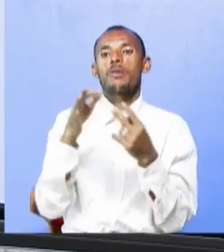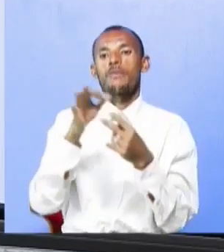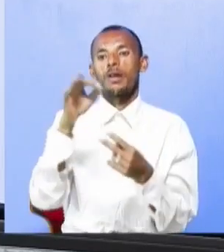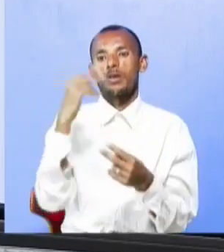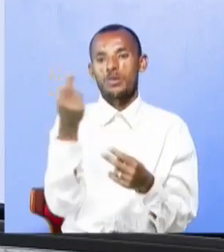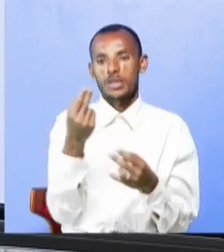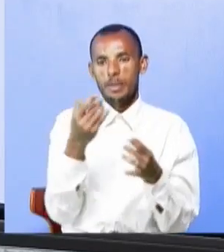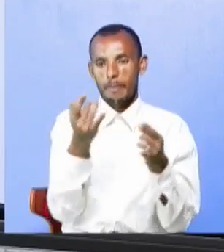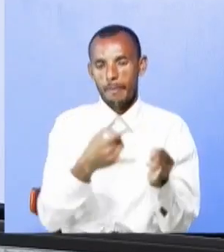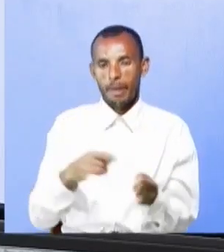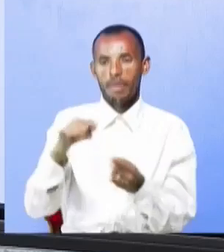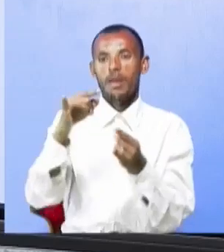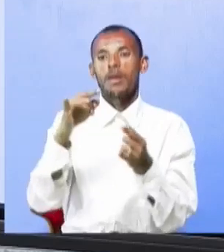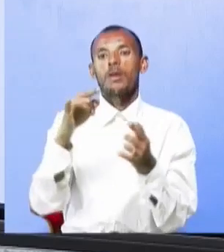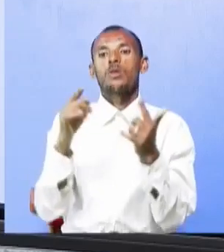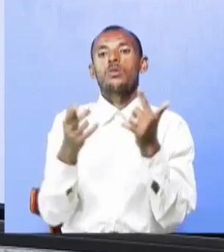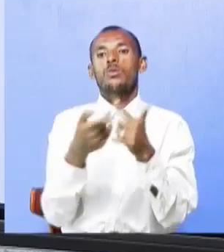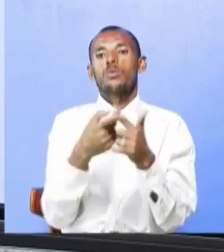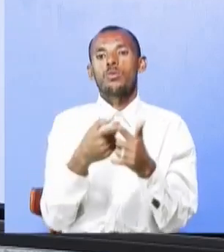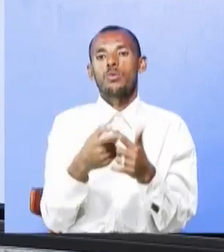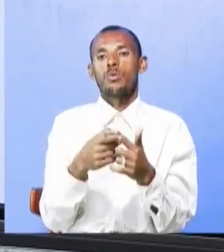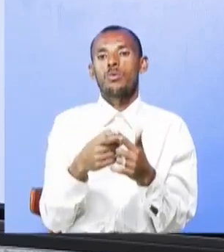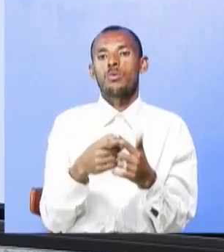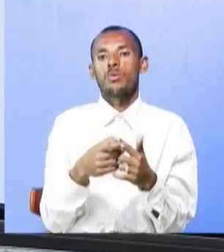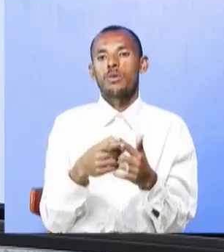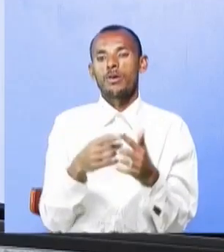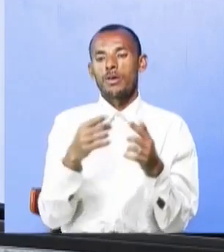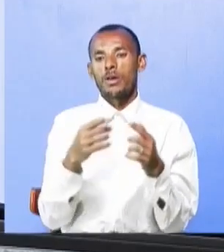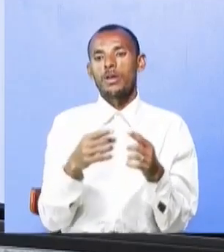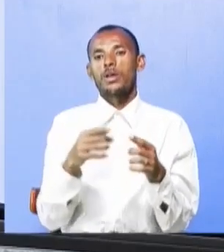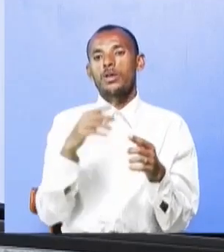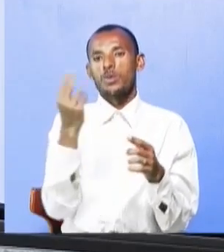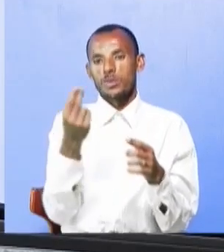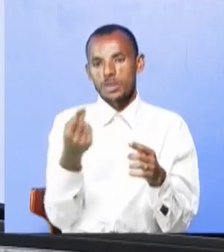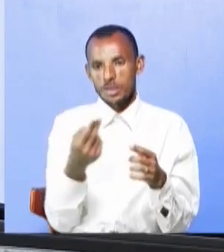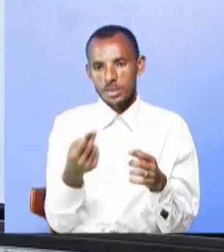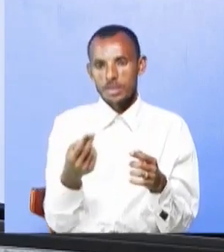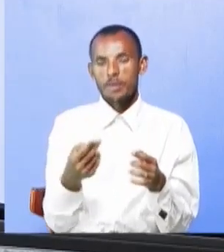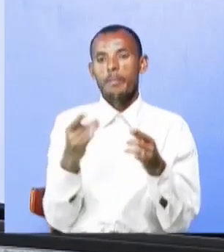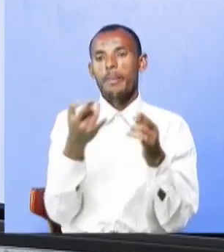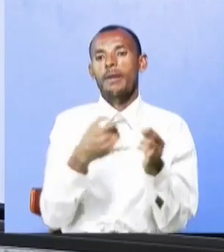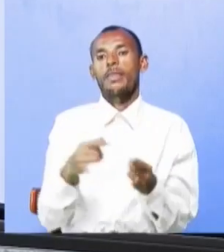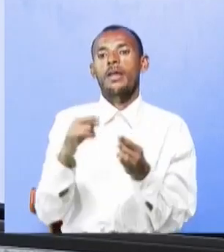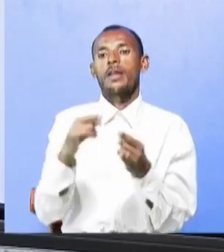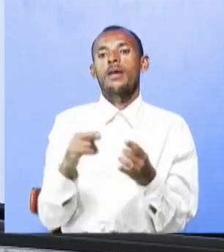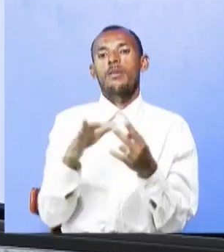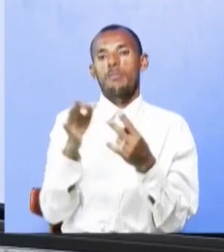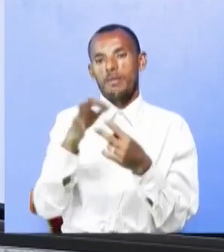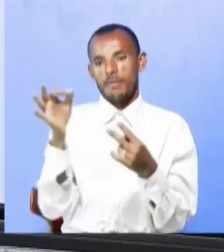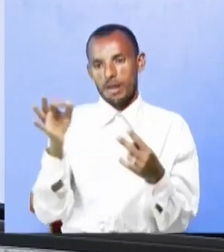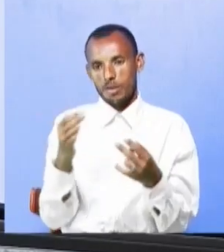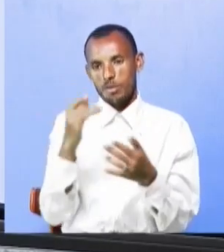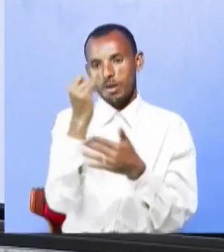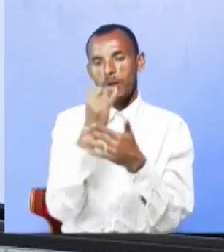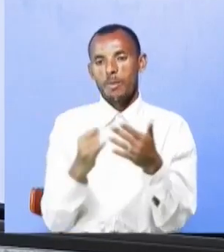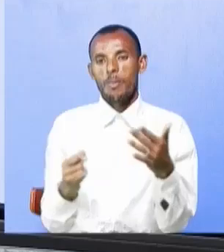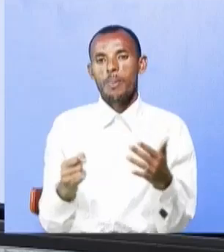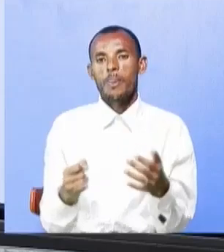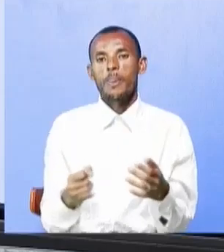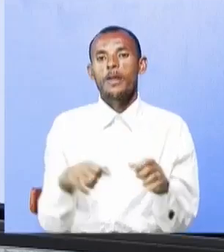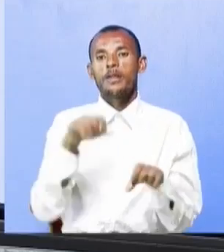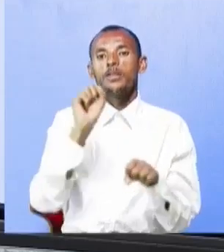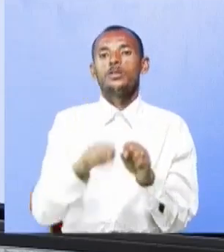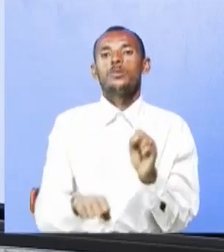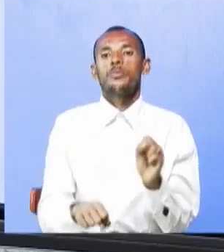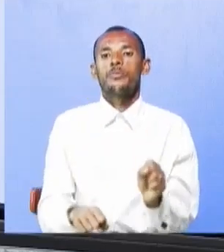method 2. Anyways, you are free to use whatever method that you prefer to sketch. Okay,